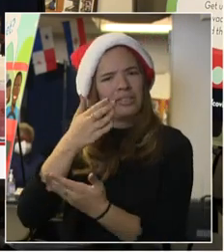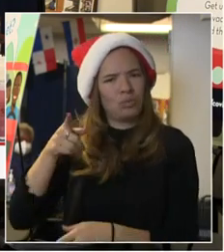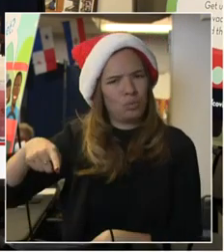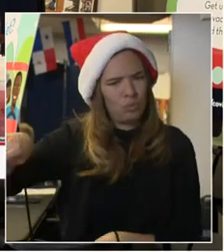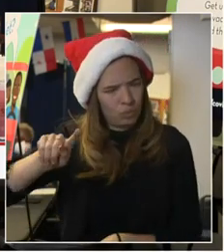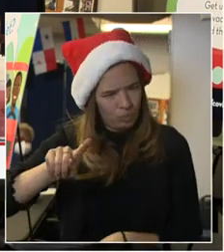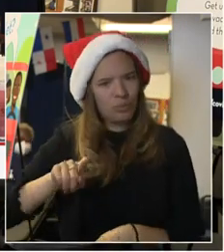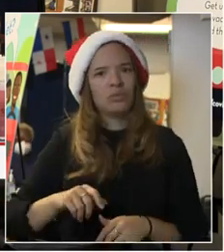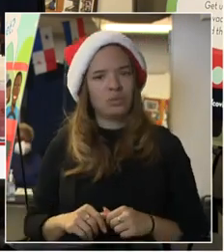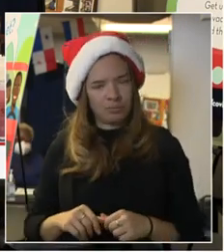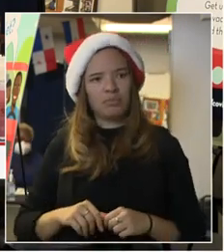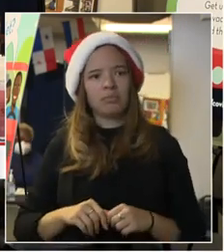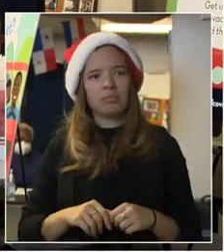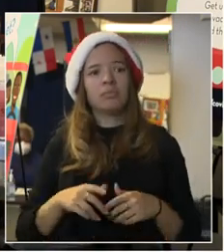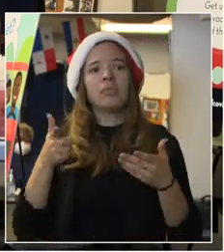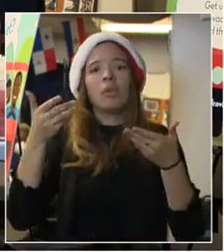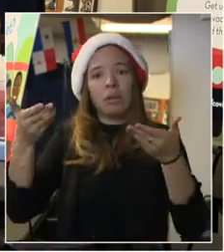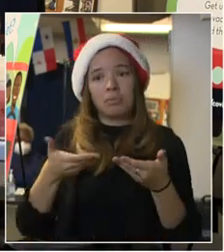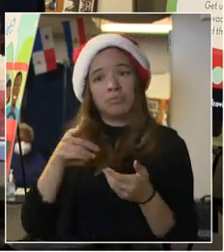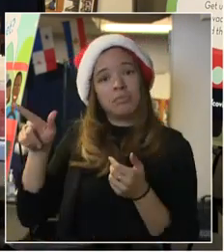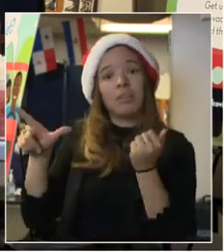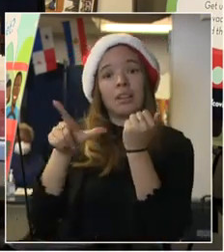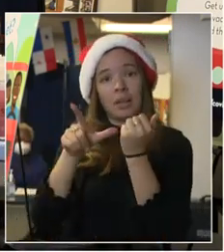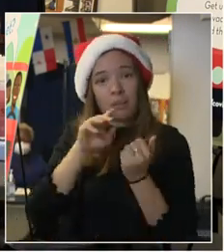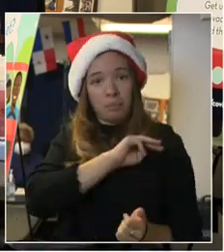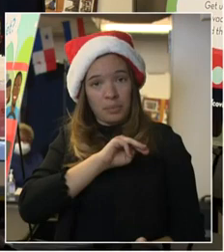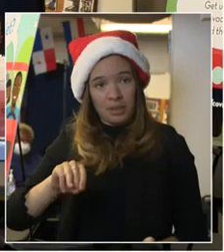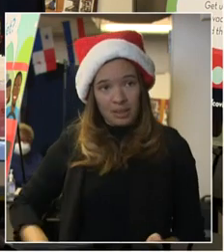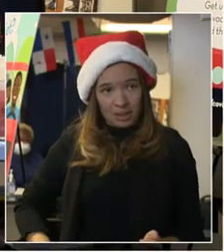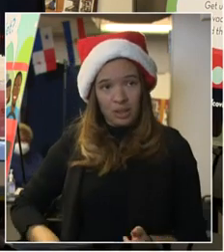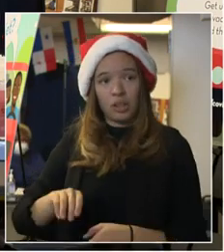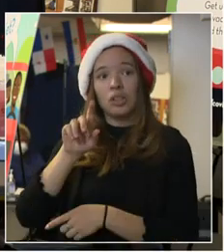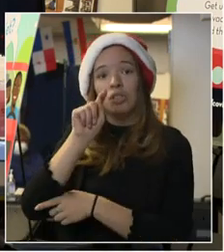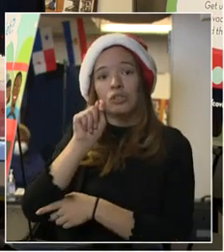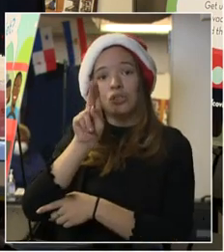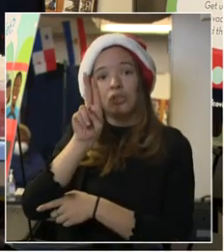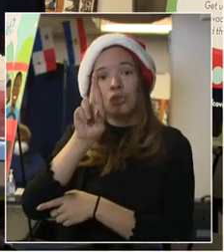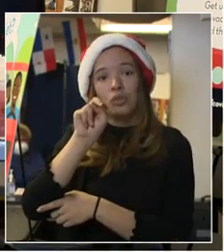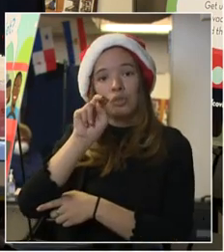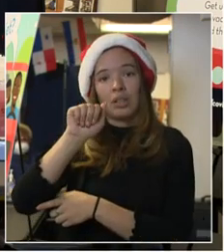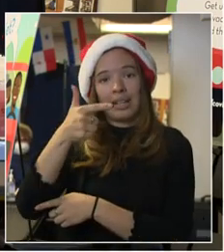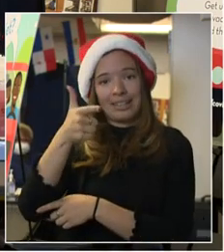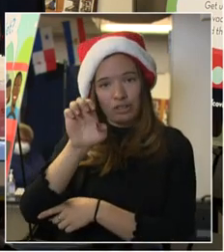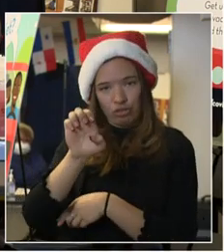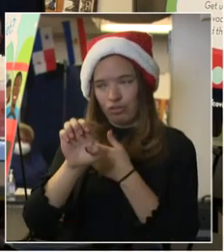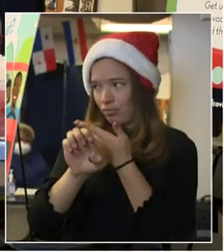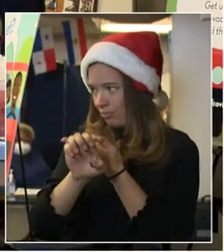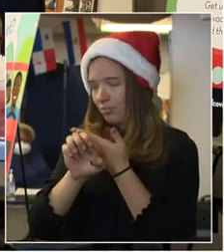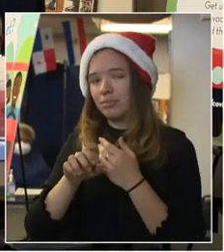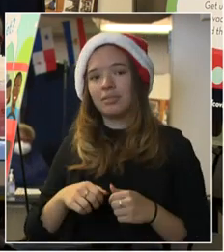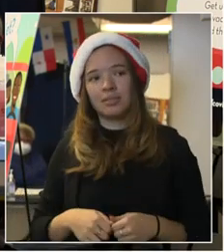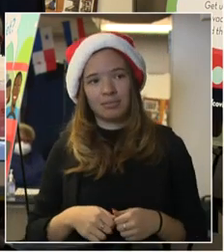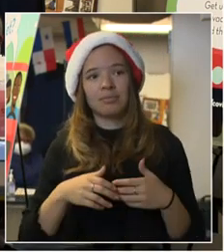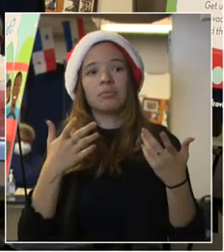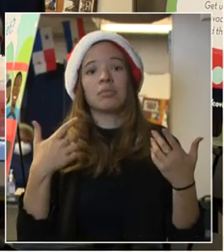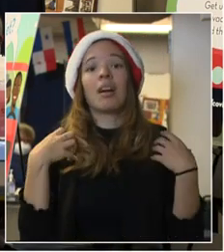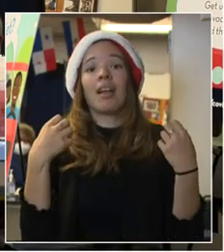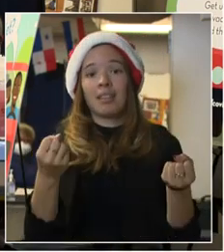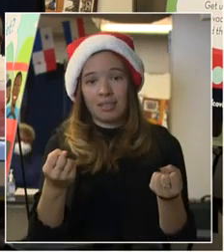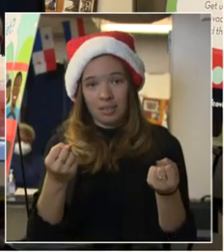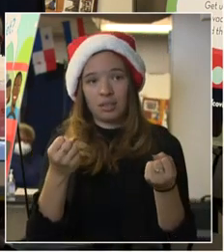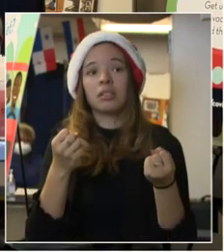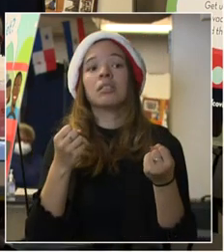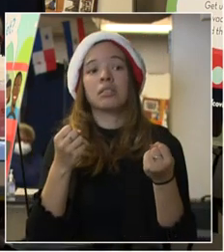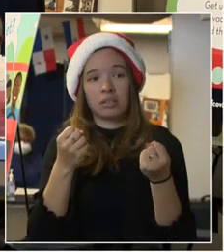our Deputy Mayor Wayne Turnage, who also serves as the Director of Health and Healthcare Finance for the district, so that he can